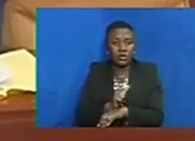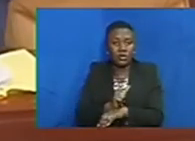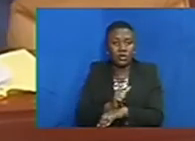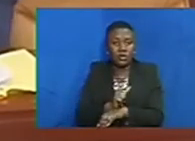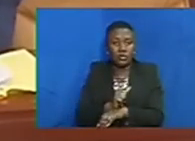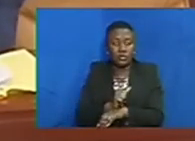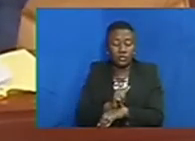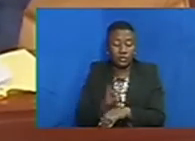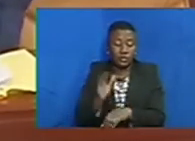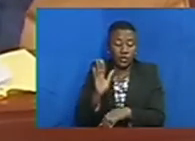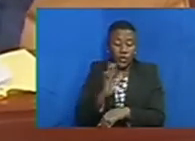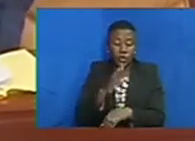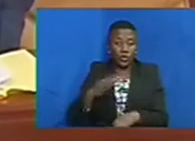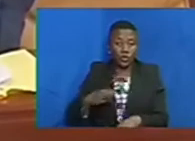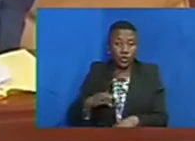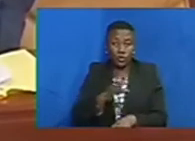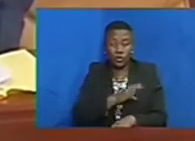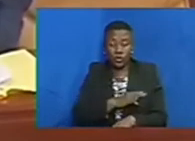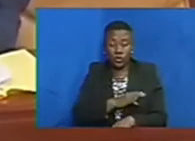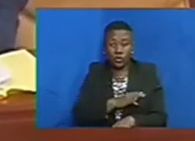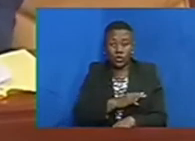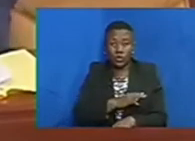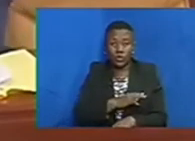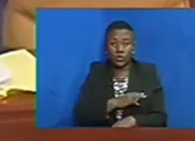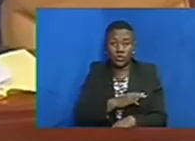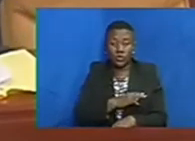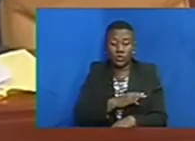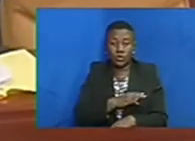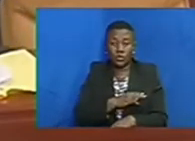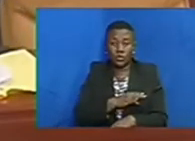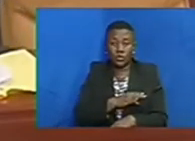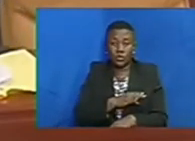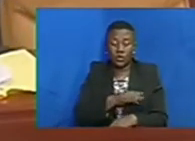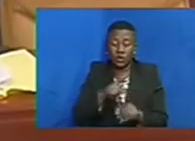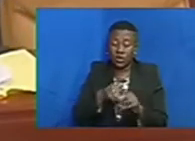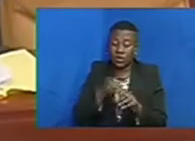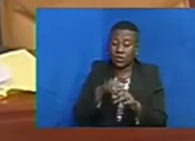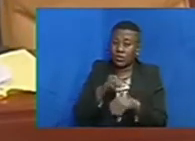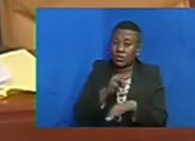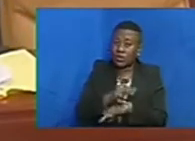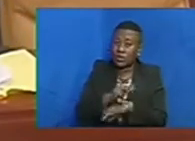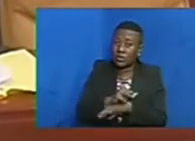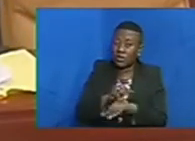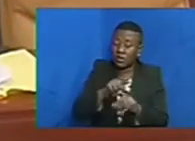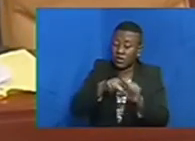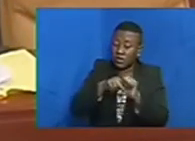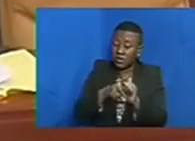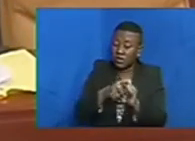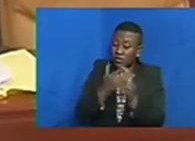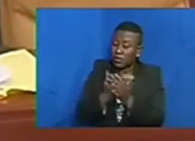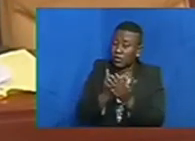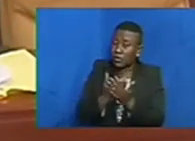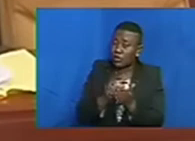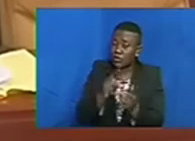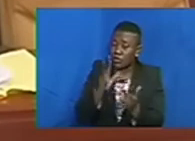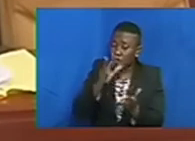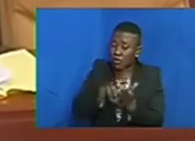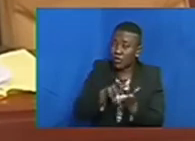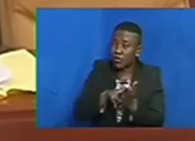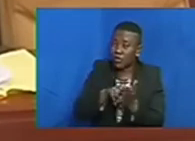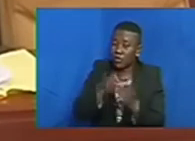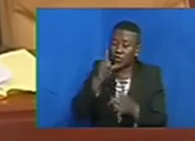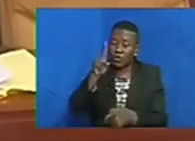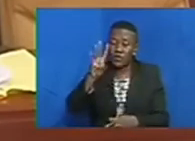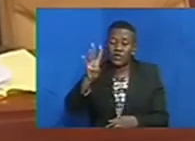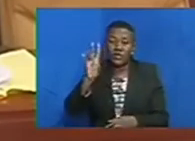your committee has reflected up issued the 2,208 to the ministry, which the comment in the House of to the sum of